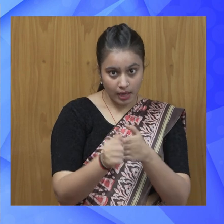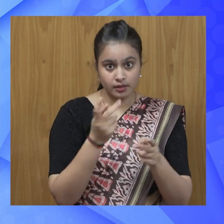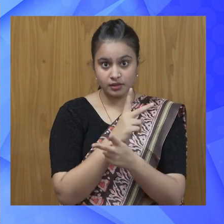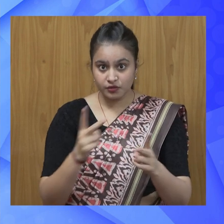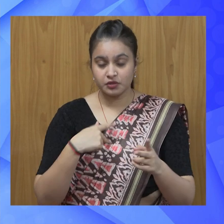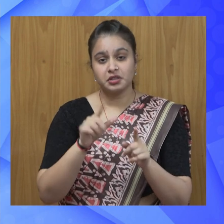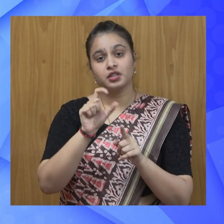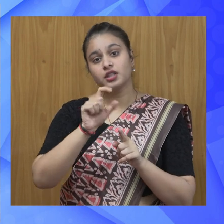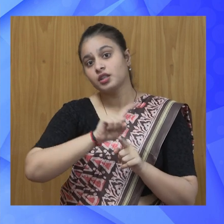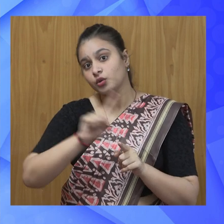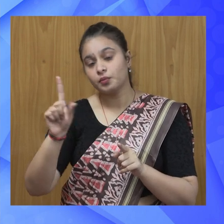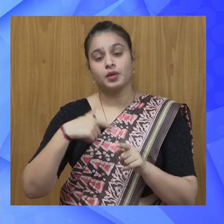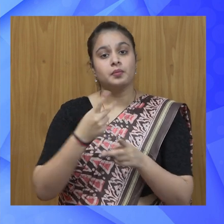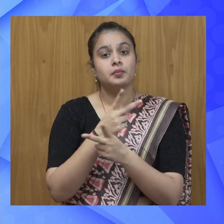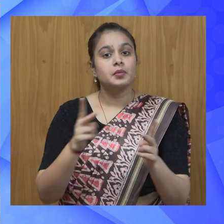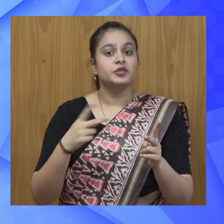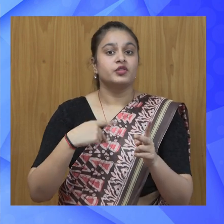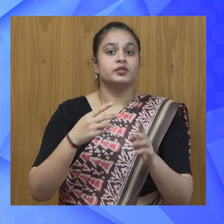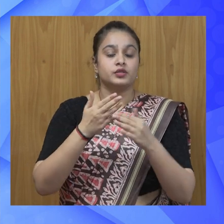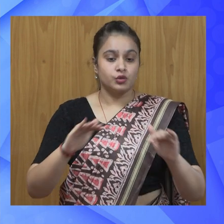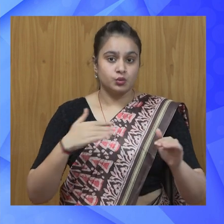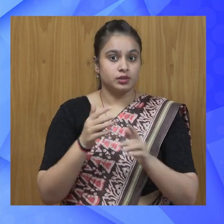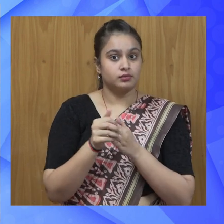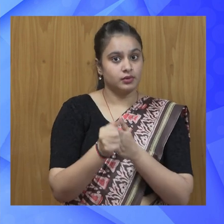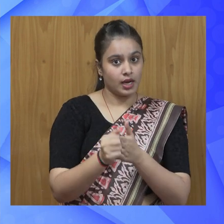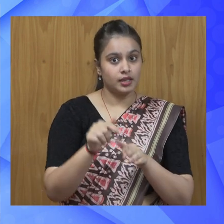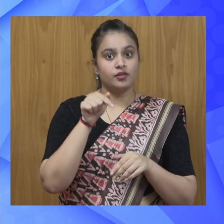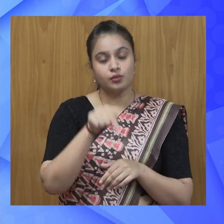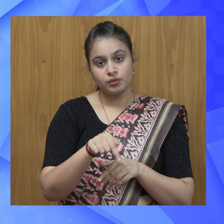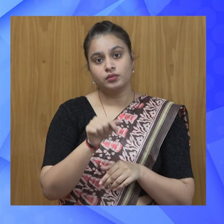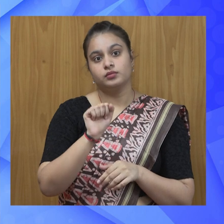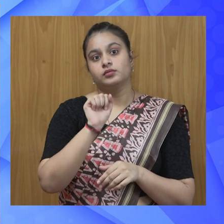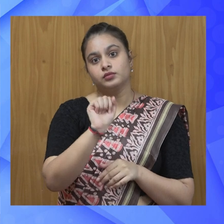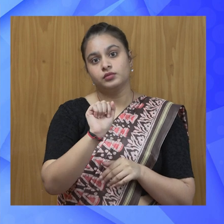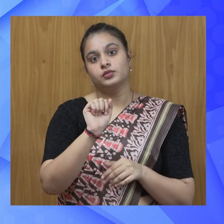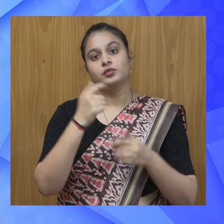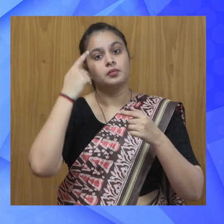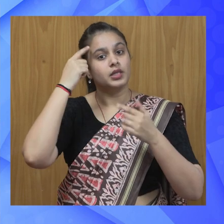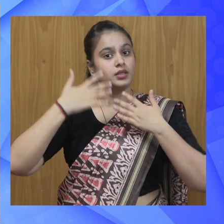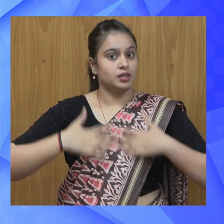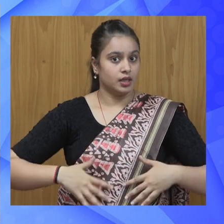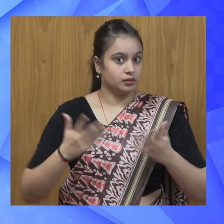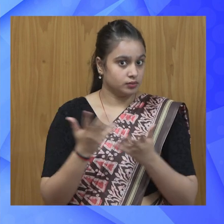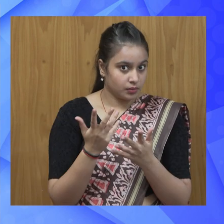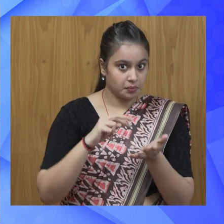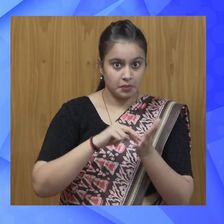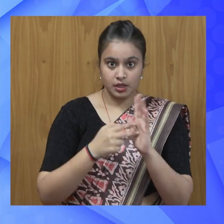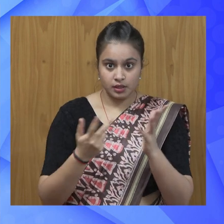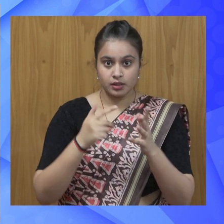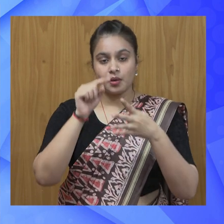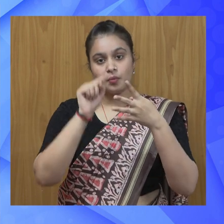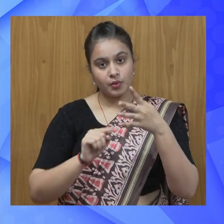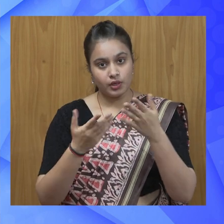students, thousands of students over many years. He will now take us through the nuances of mental health, providing key